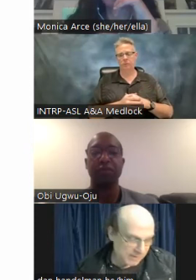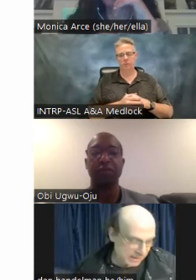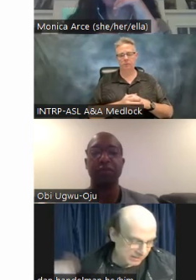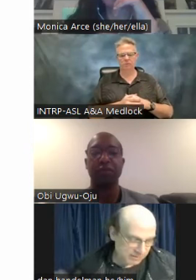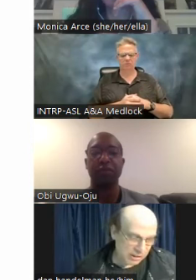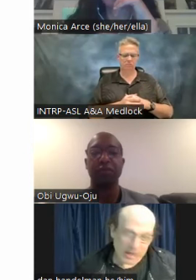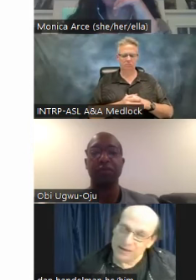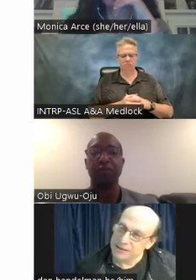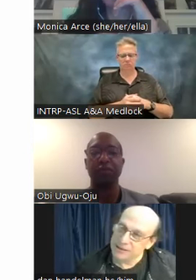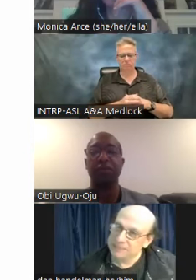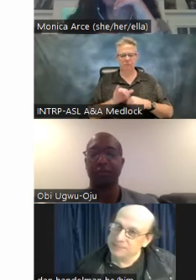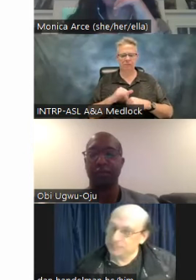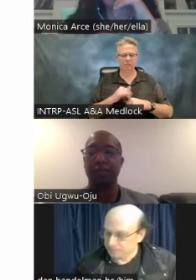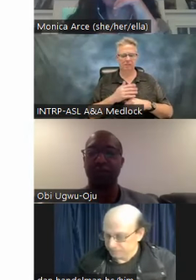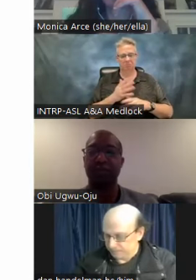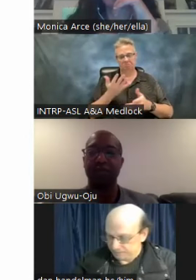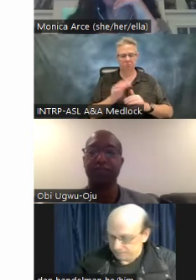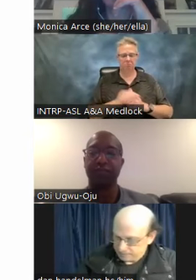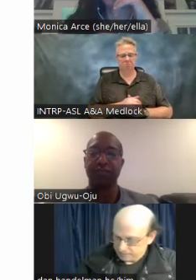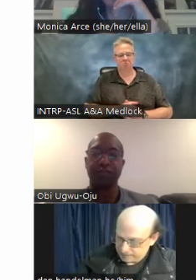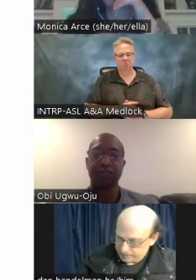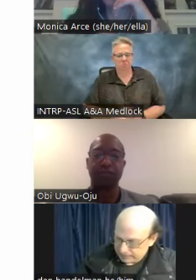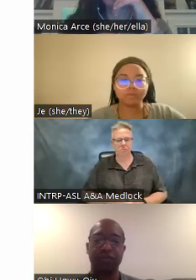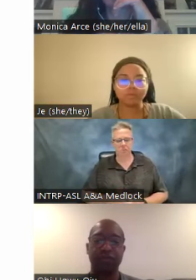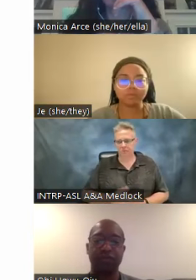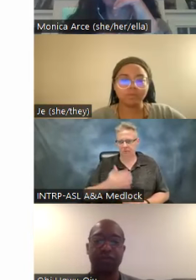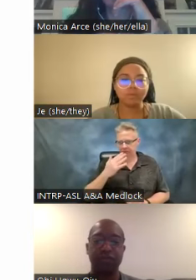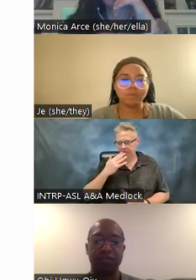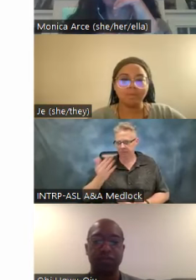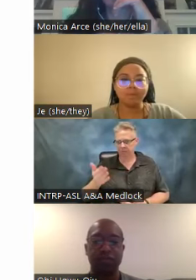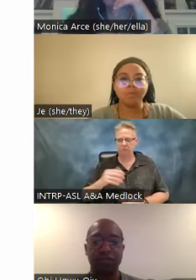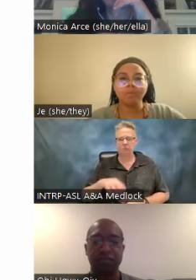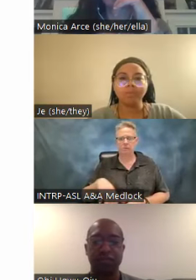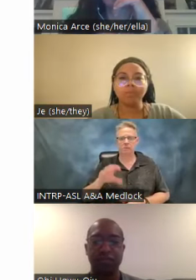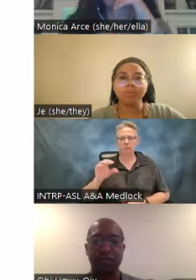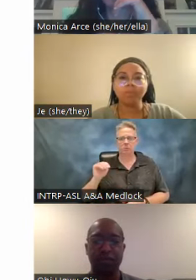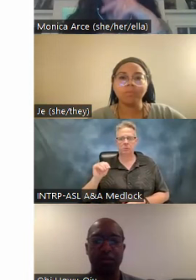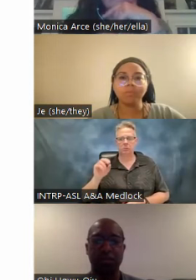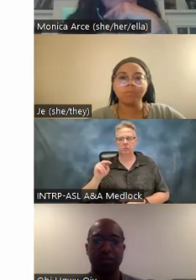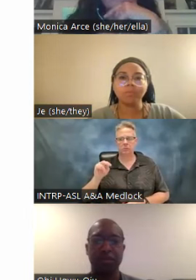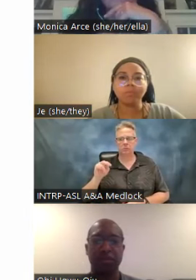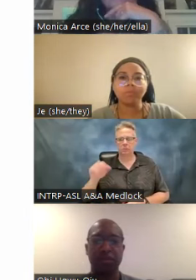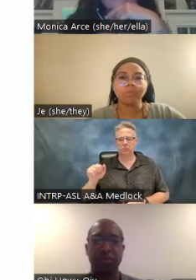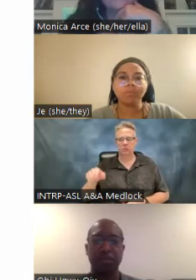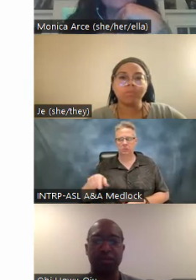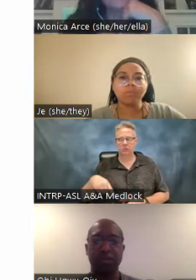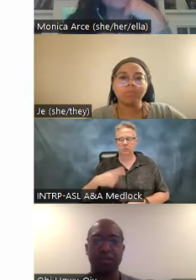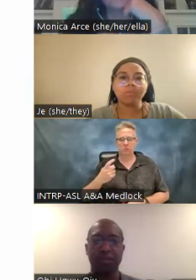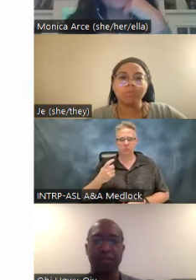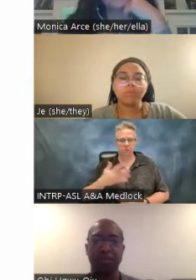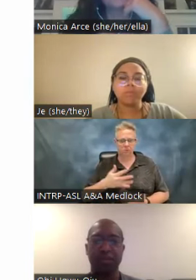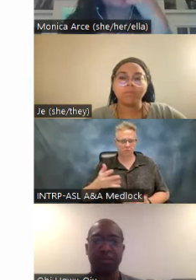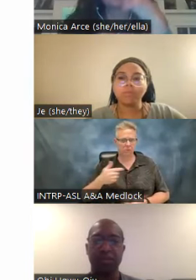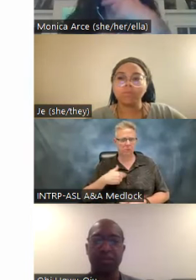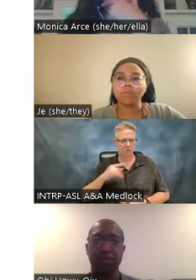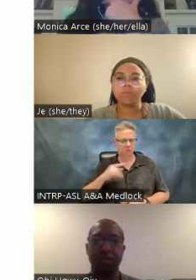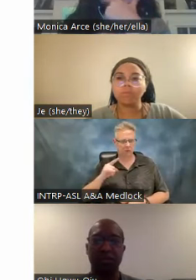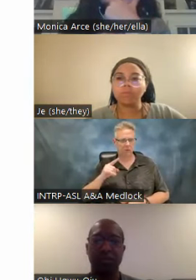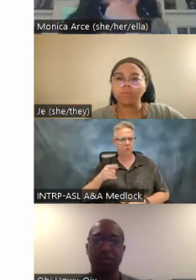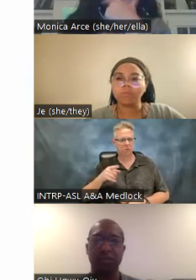Yeah, that's all I had to say. Thank you. Commissioner Monica? Yeah, one more thing. I did a good